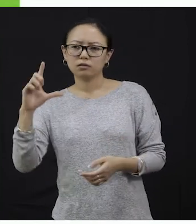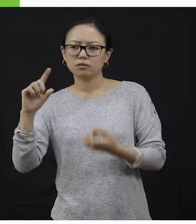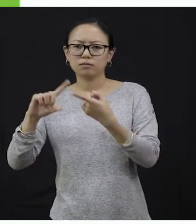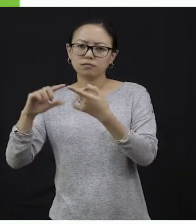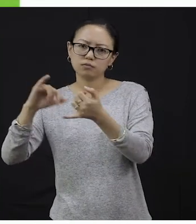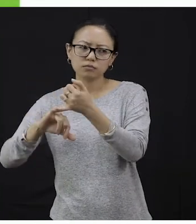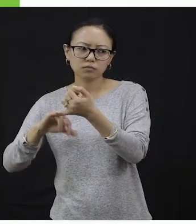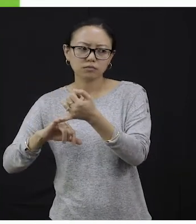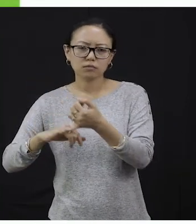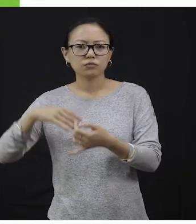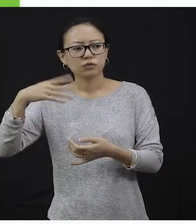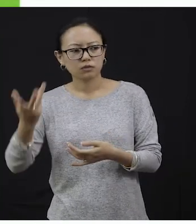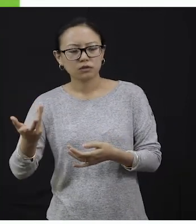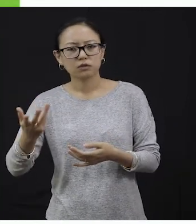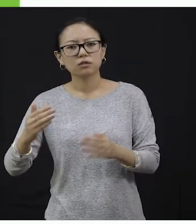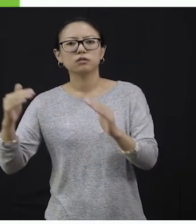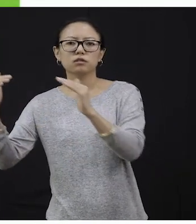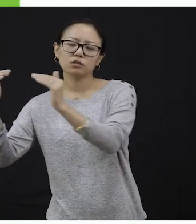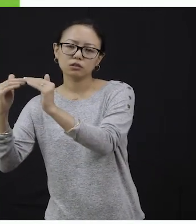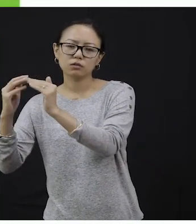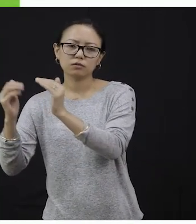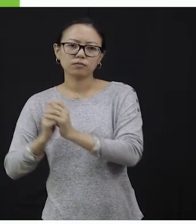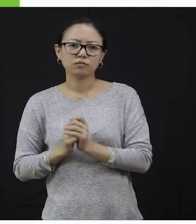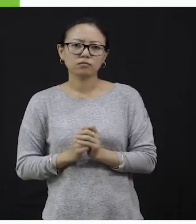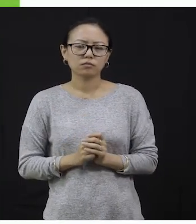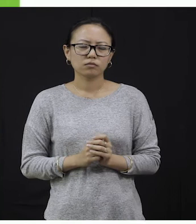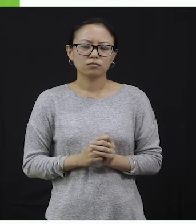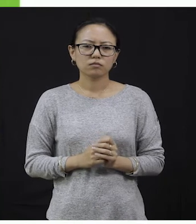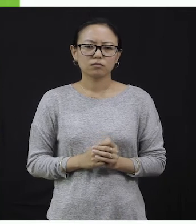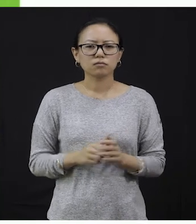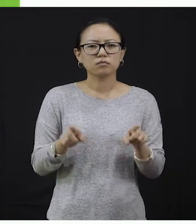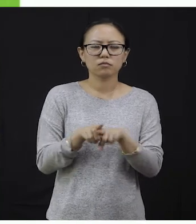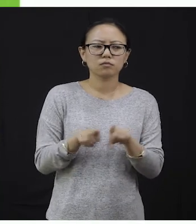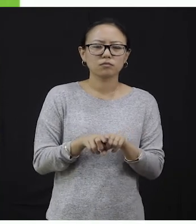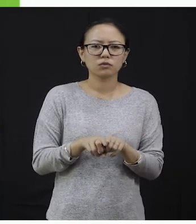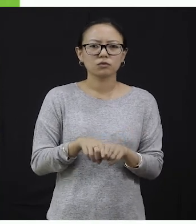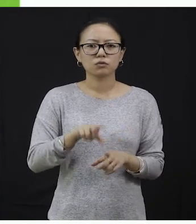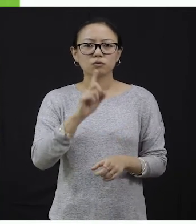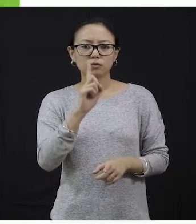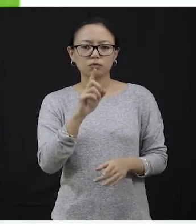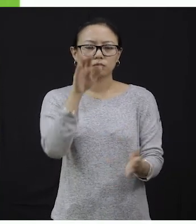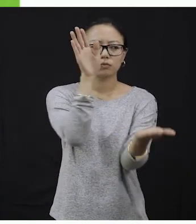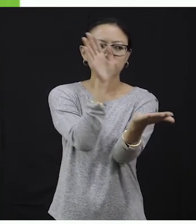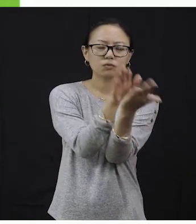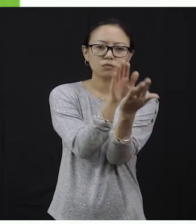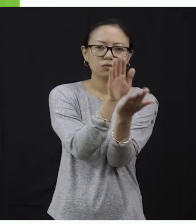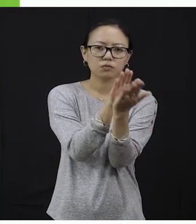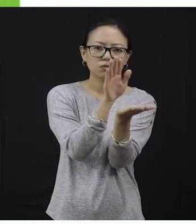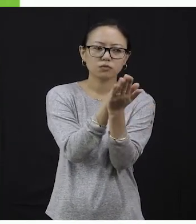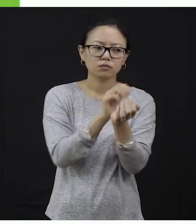interesting way. So let's just imagine one alligator, okay? The alligator. And this sign, the